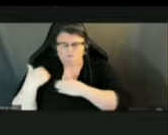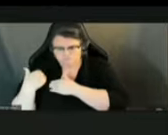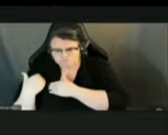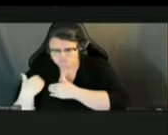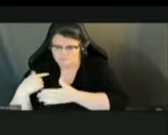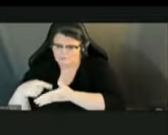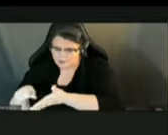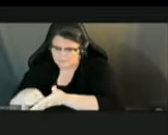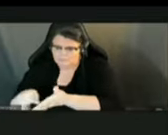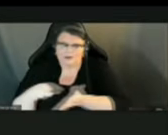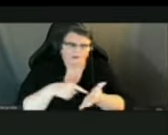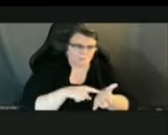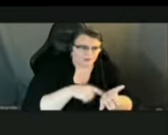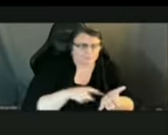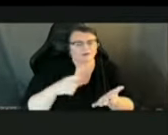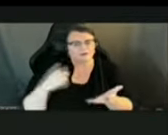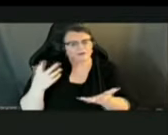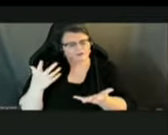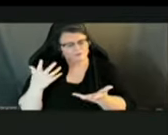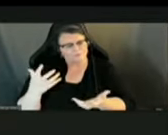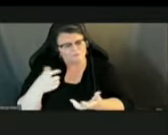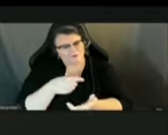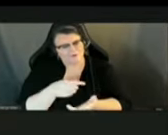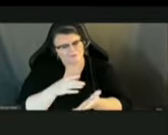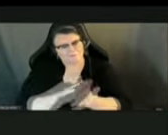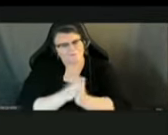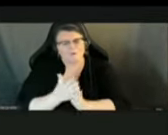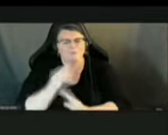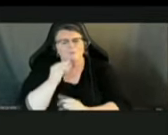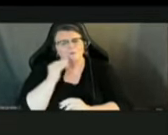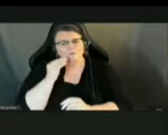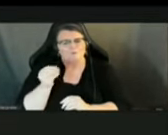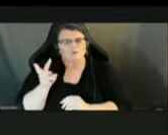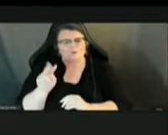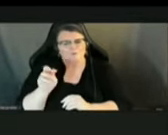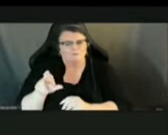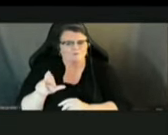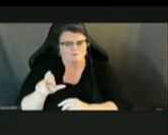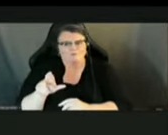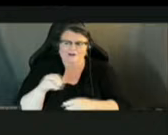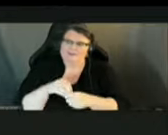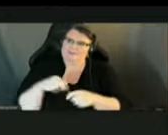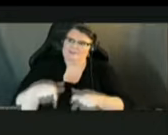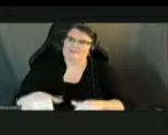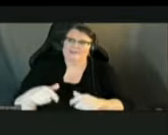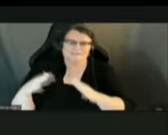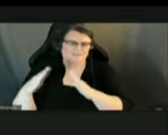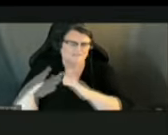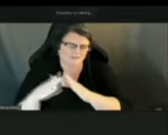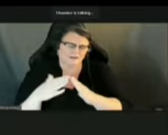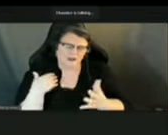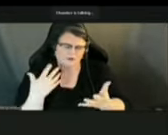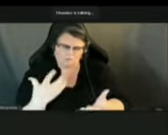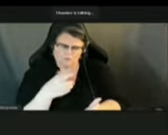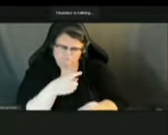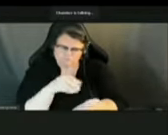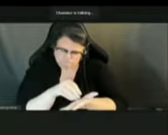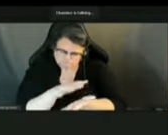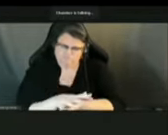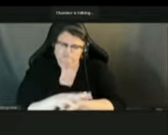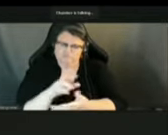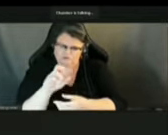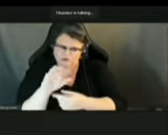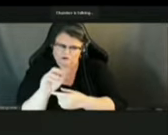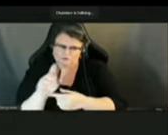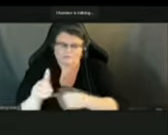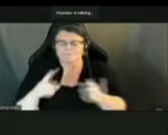and become homeowners in this city anew. So I just wanted that to be put on the record. Thank you, Councilmember Bonds.